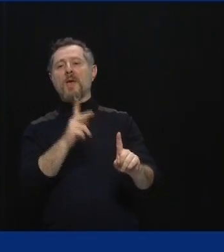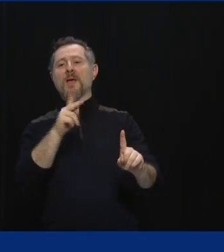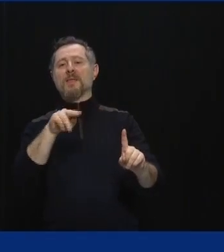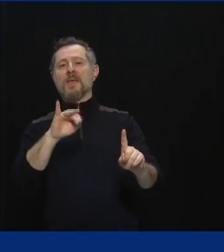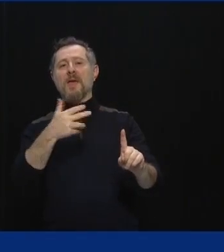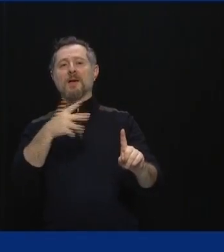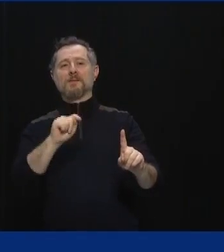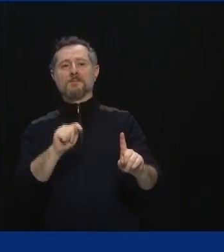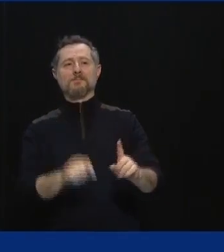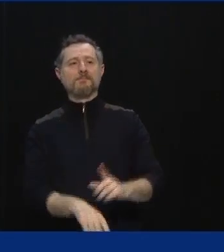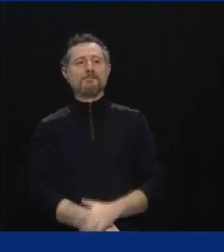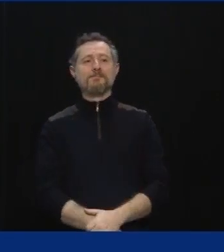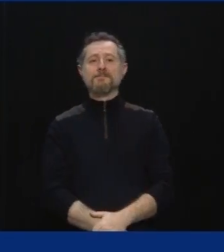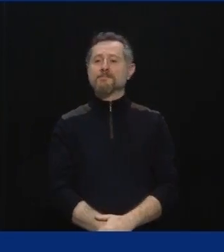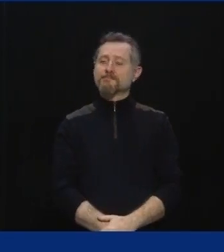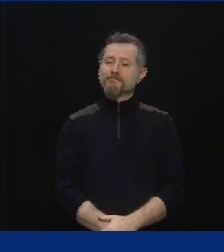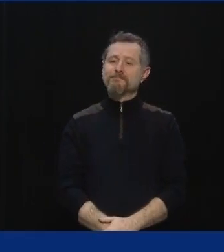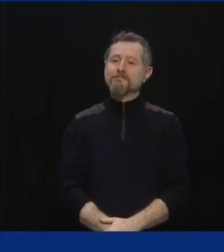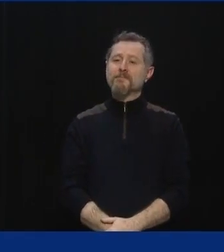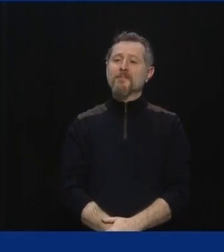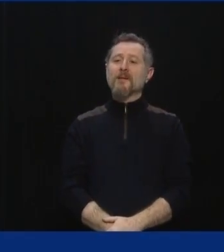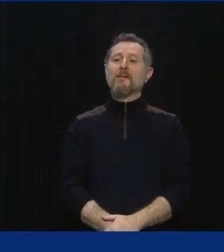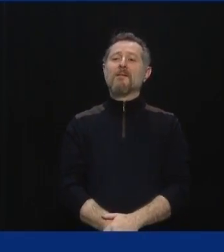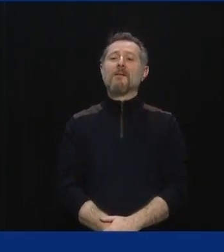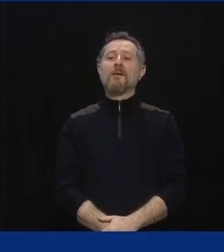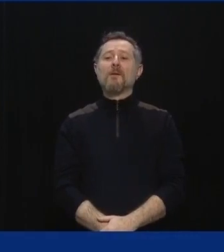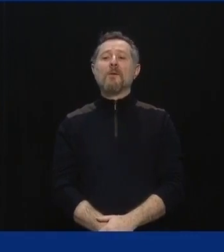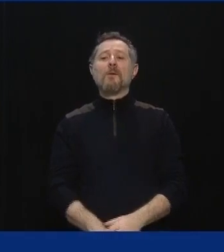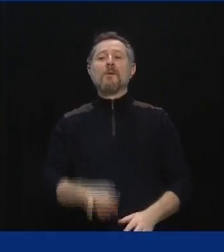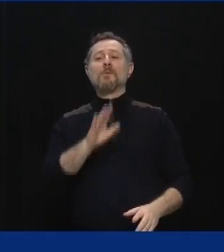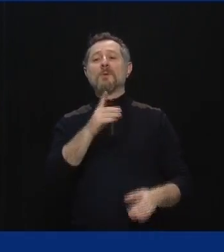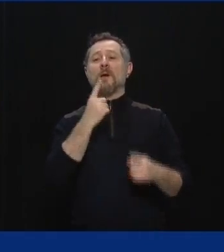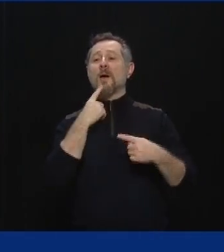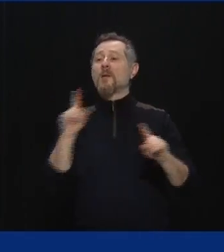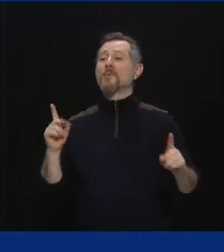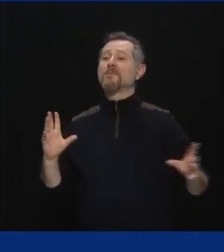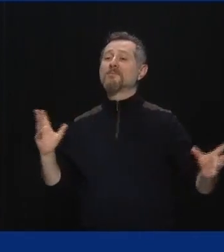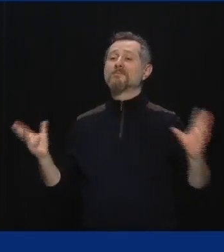Her reputation, forget reputation, her accomplishments